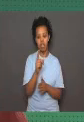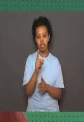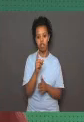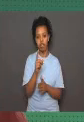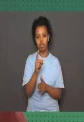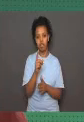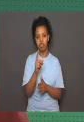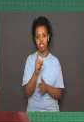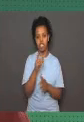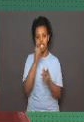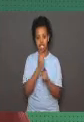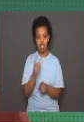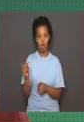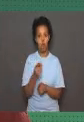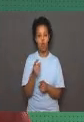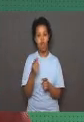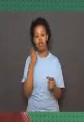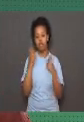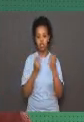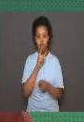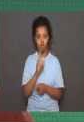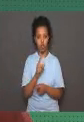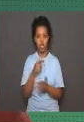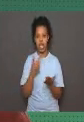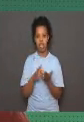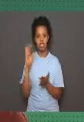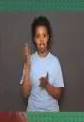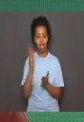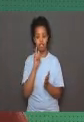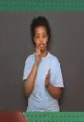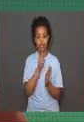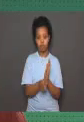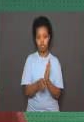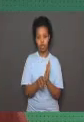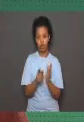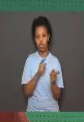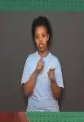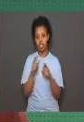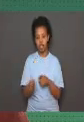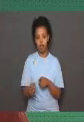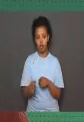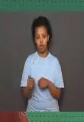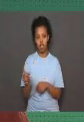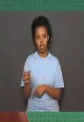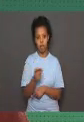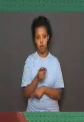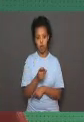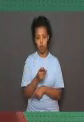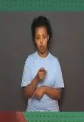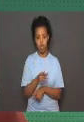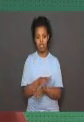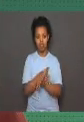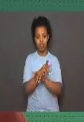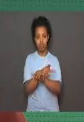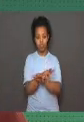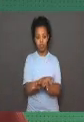stimulus. An example of such instinctive behavior would be a spider weaving